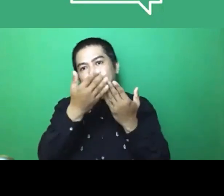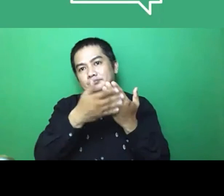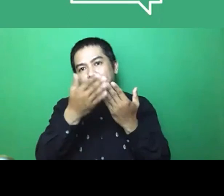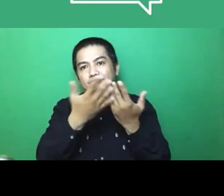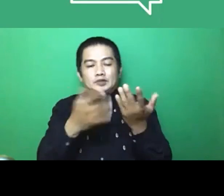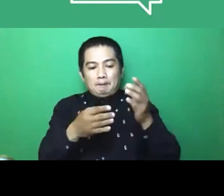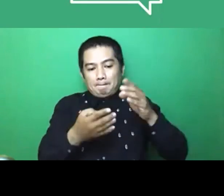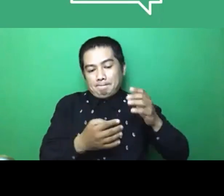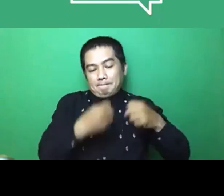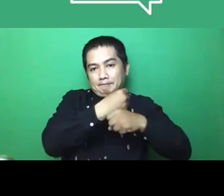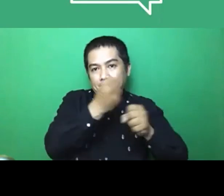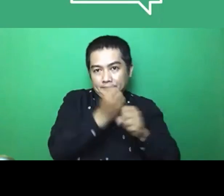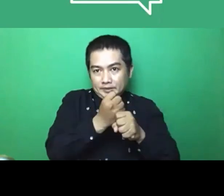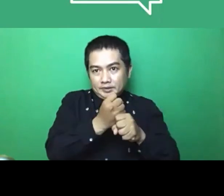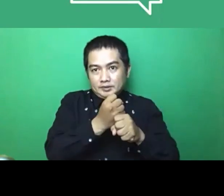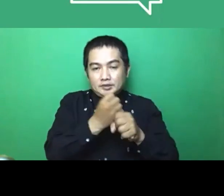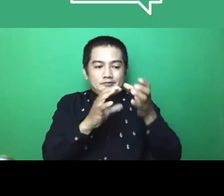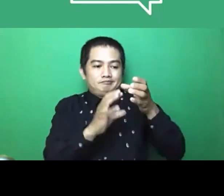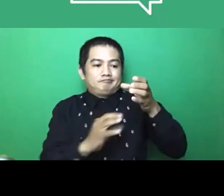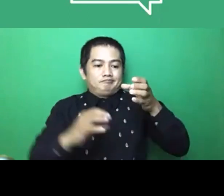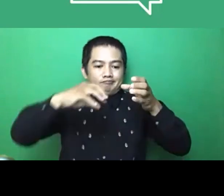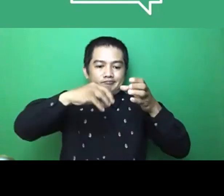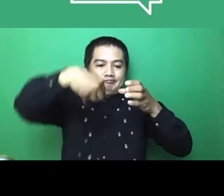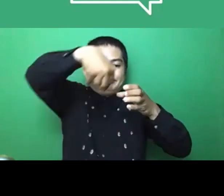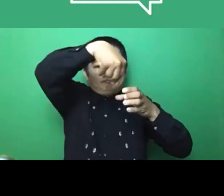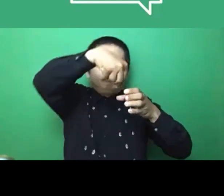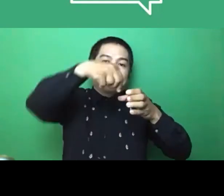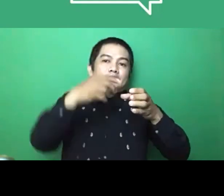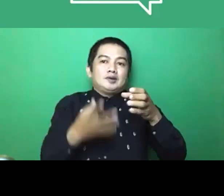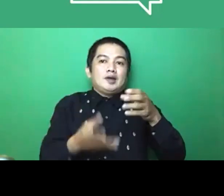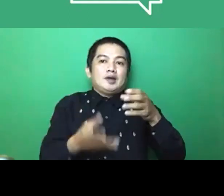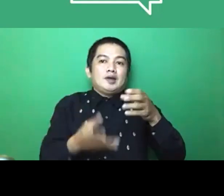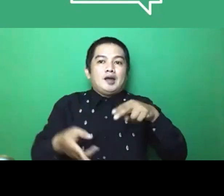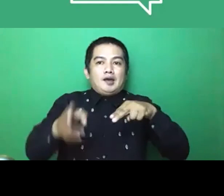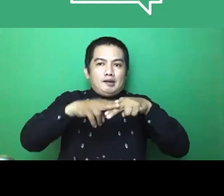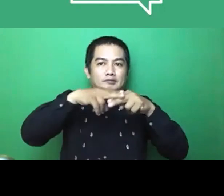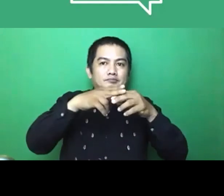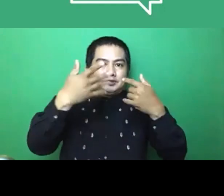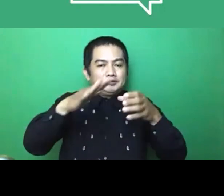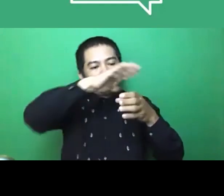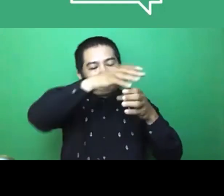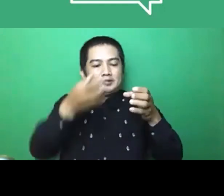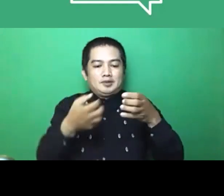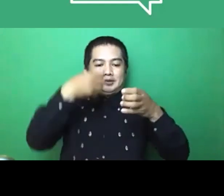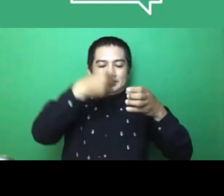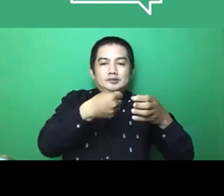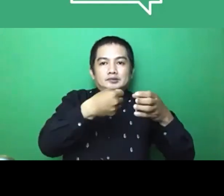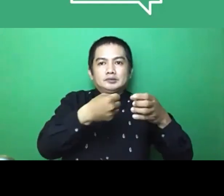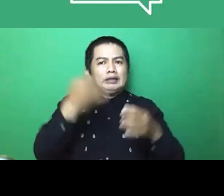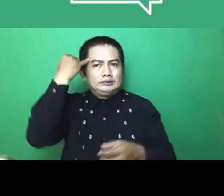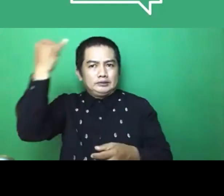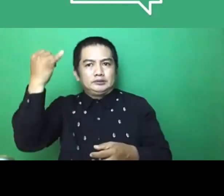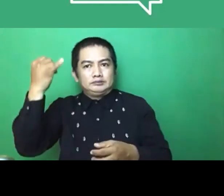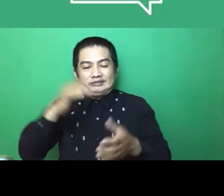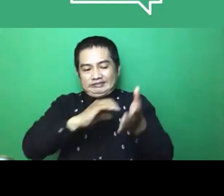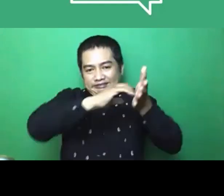base, you start printing the handle, then you make the rest of the cup, and then you just meet up with the handle here. So the idea is that